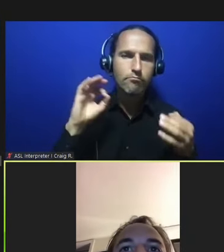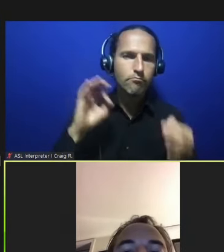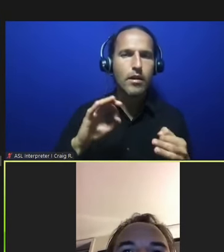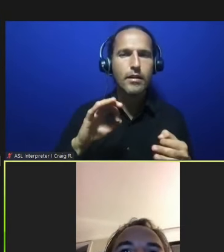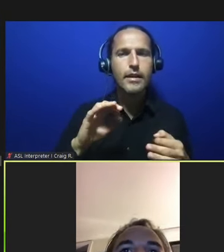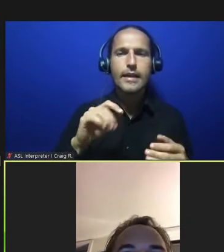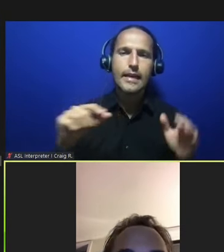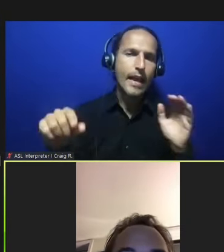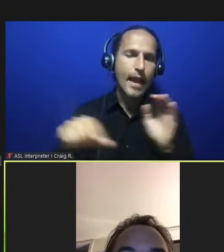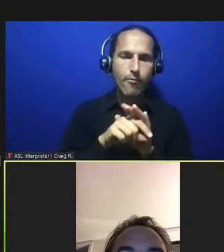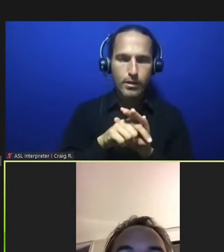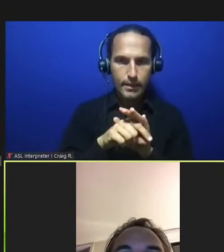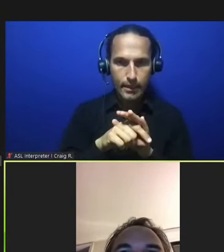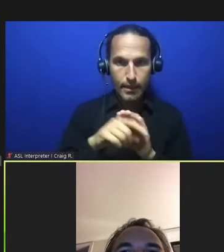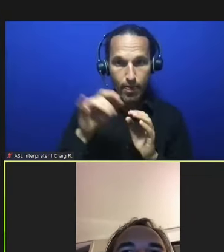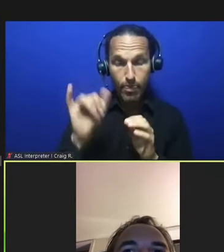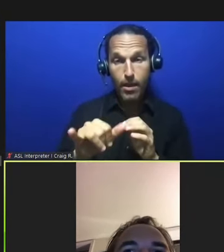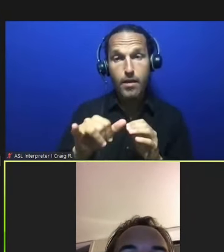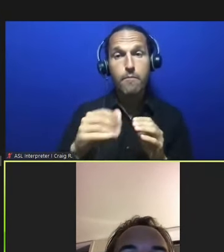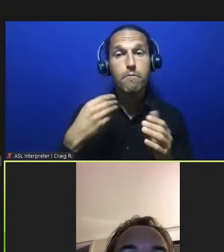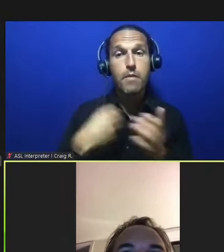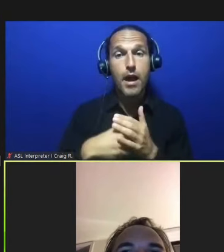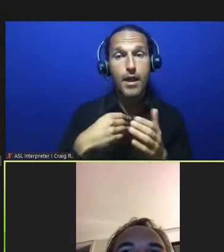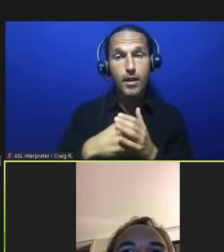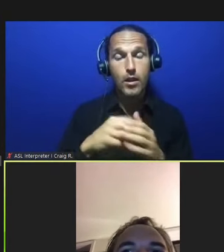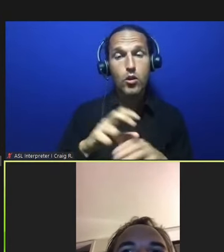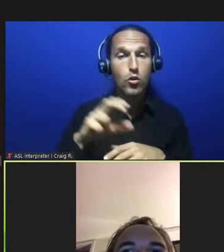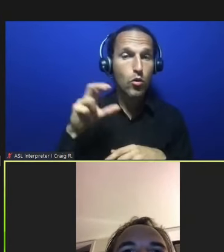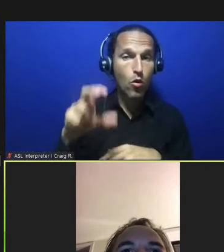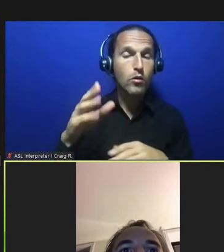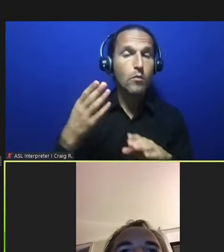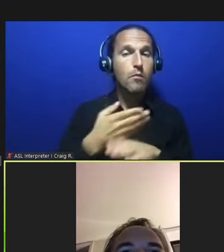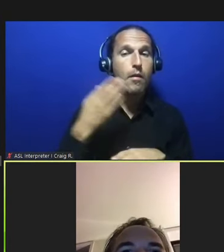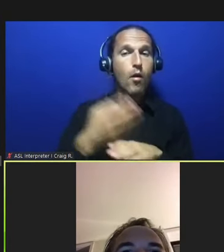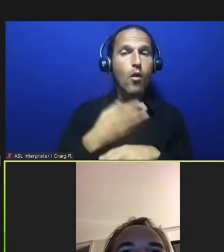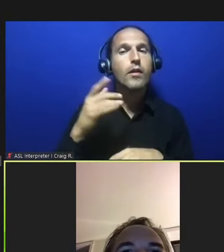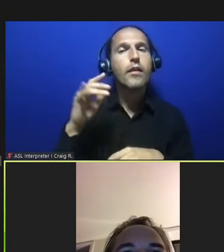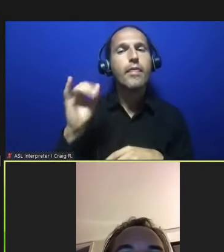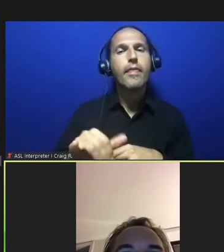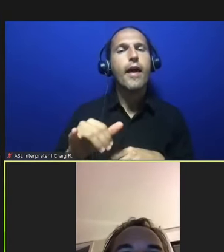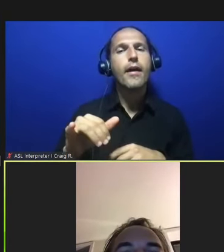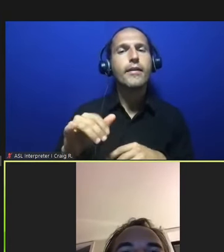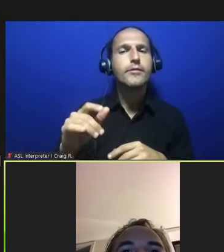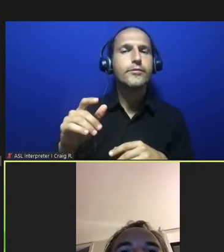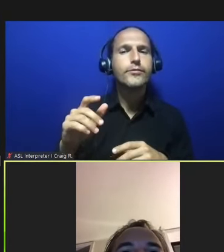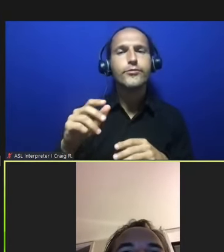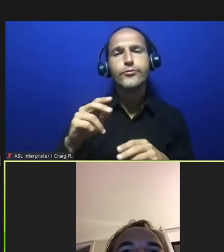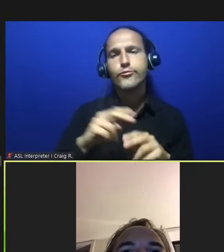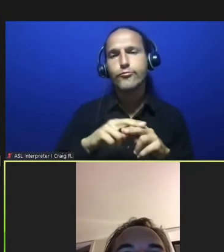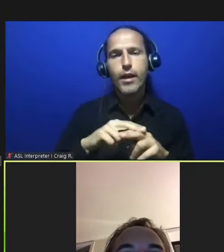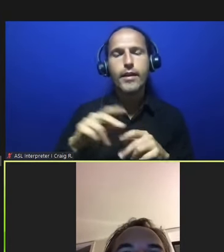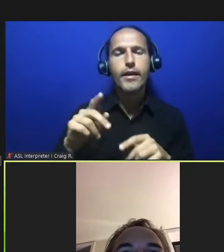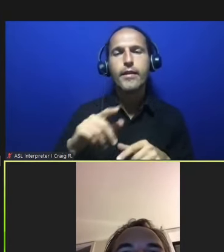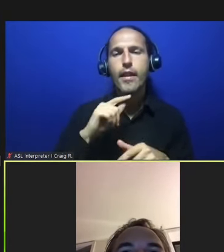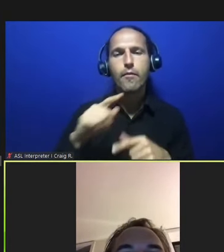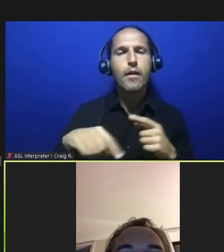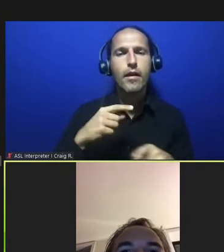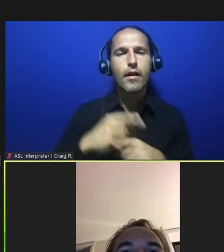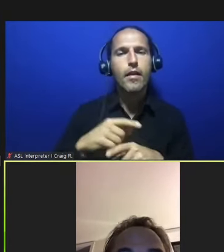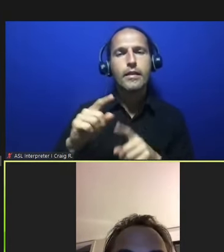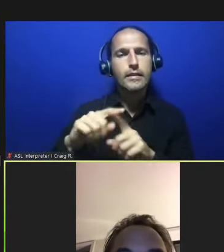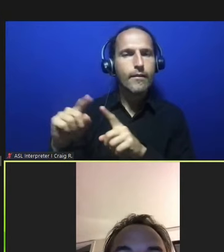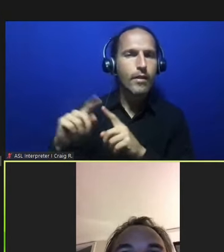ironclad guarantee that this toll money will go towards improving mass transit and not just enriching the